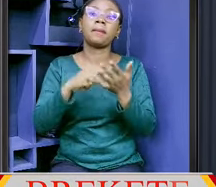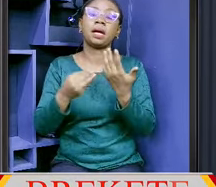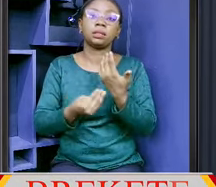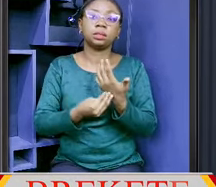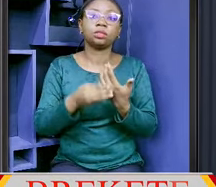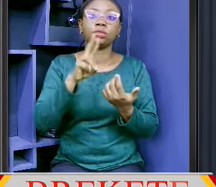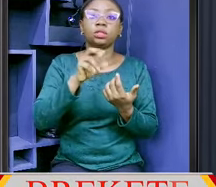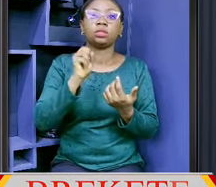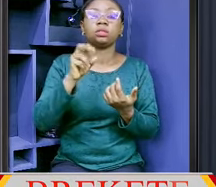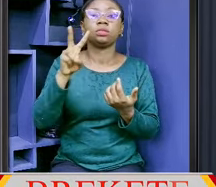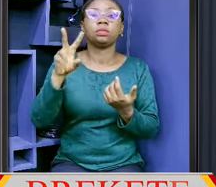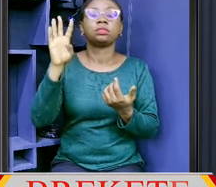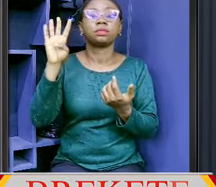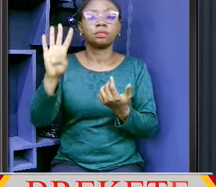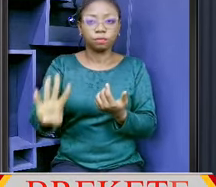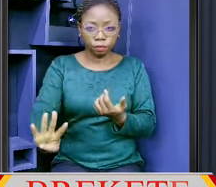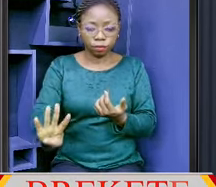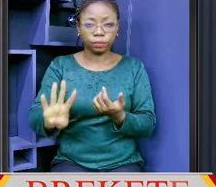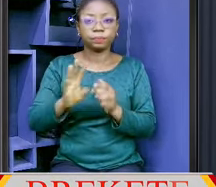March,